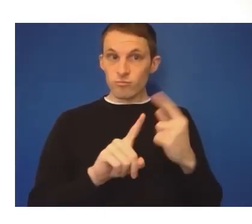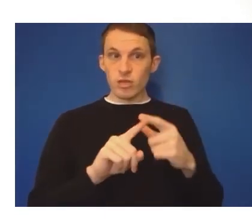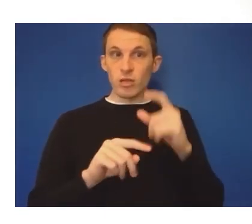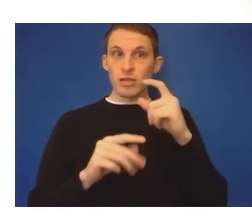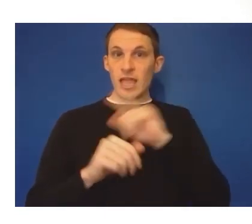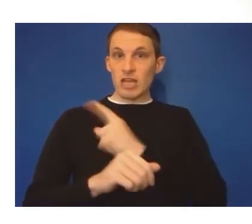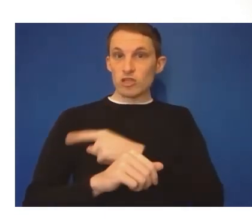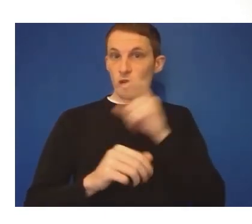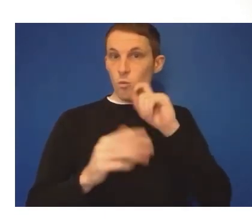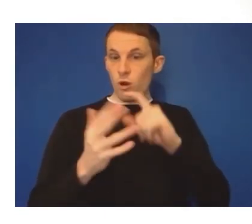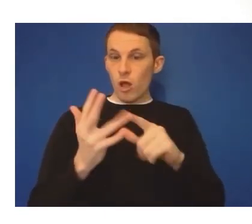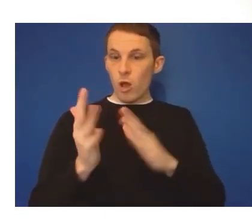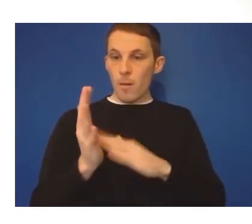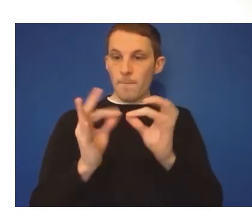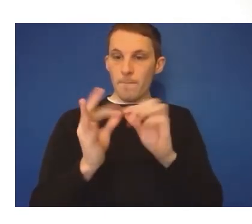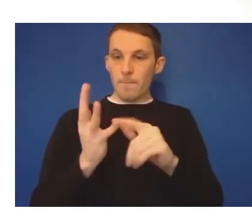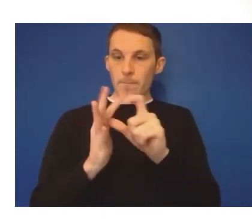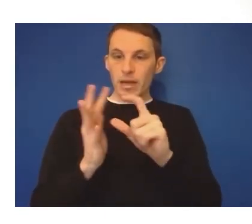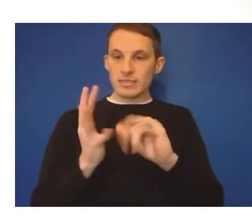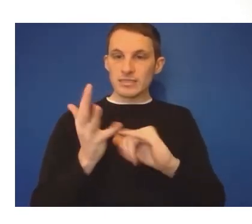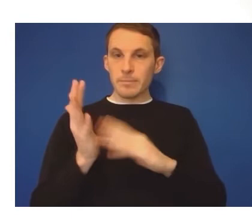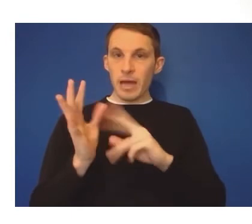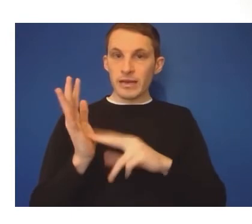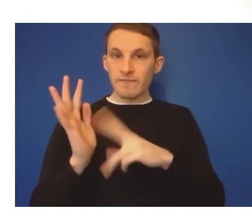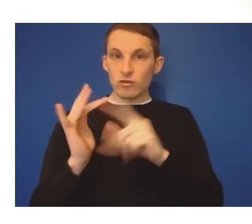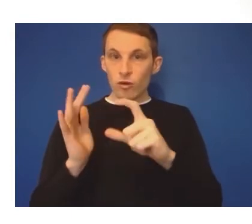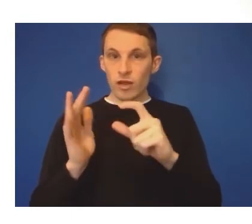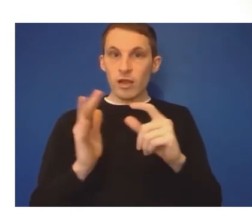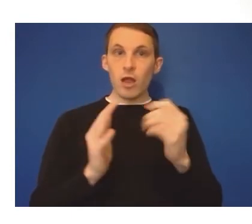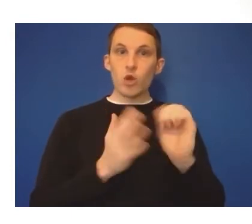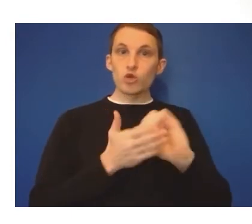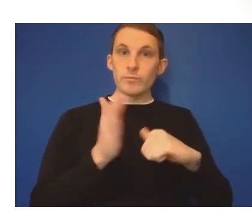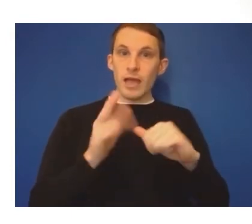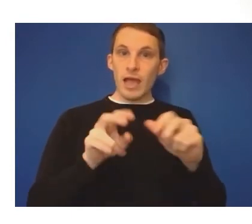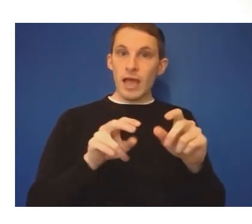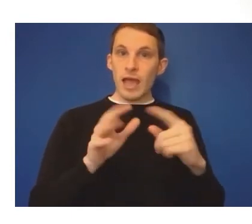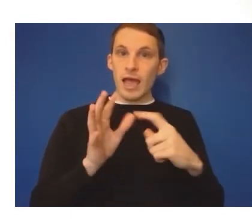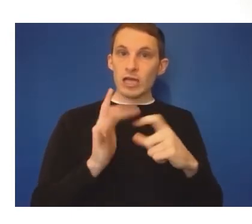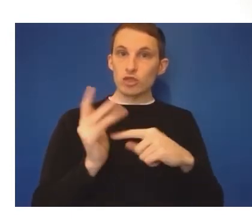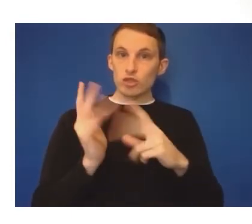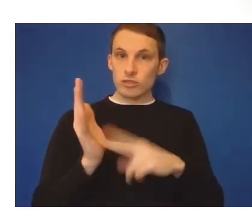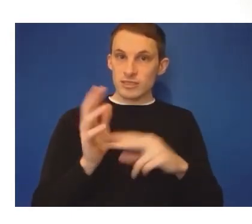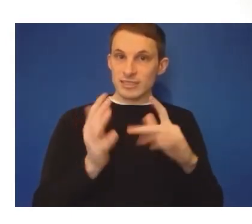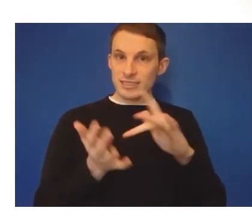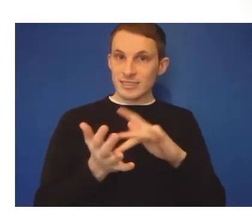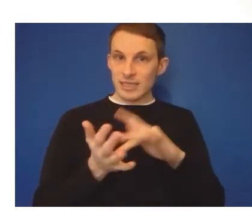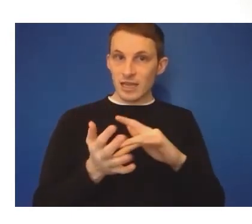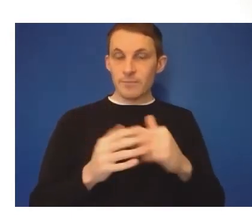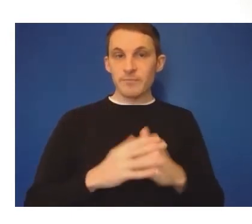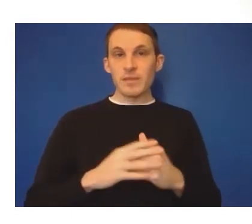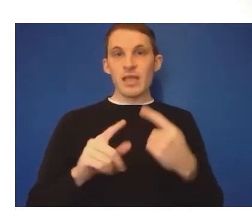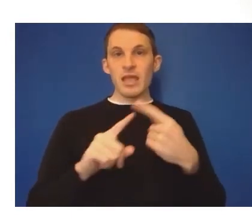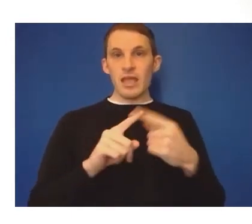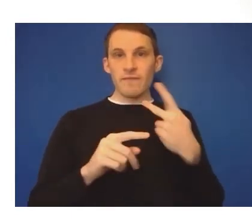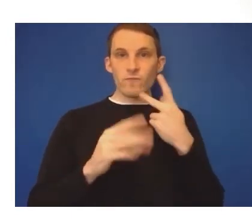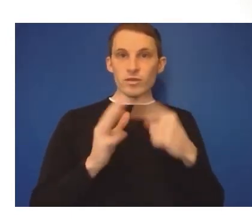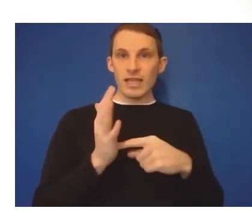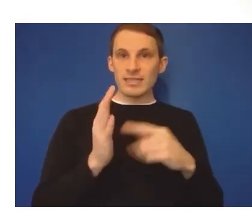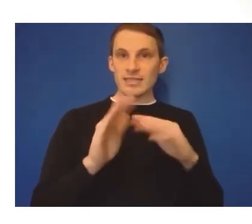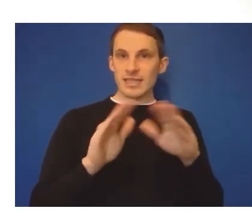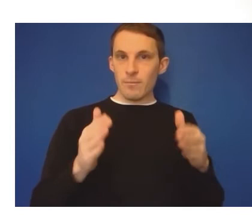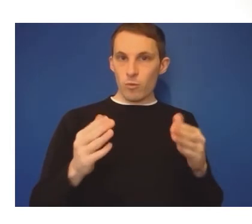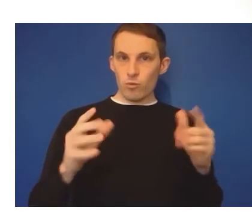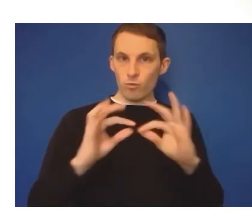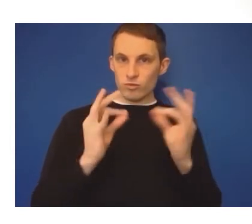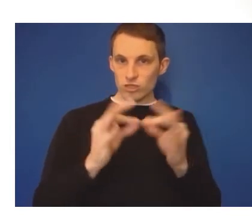of Victoria, the Consumer Action Law Centre, and again, 2 people from Voice at the Table. And with this